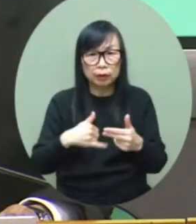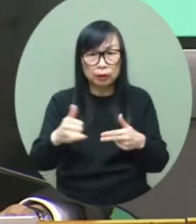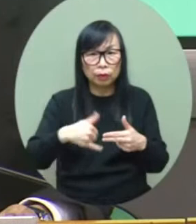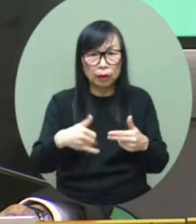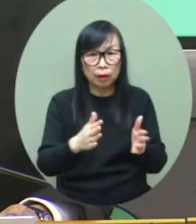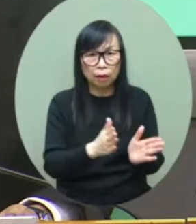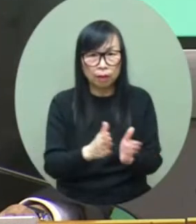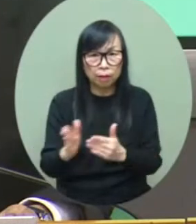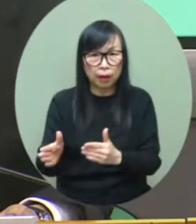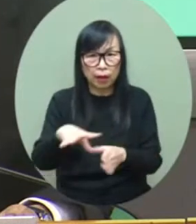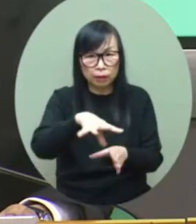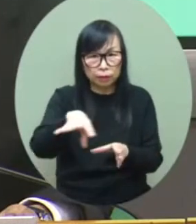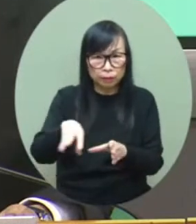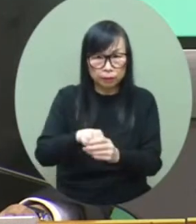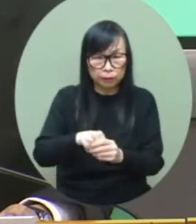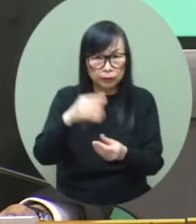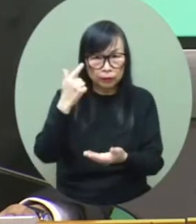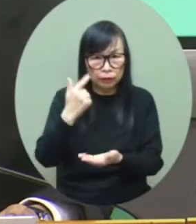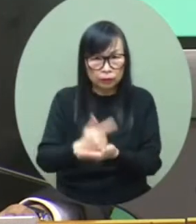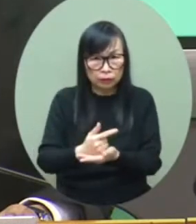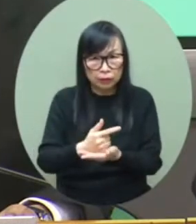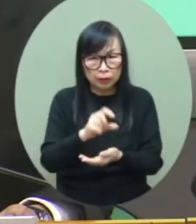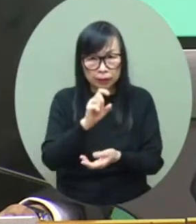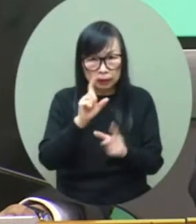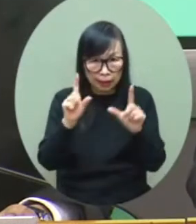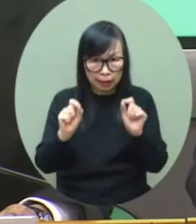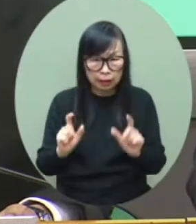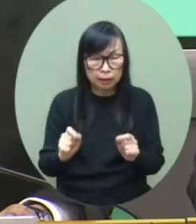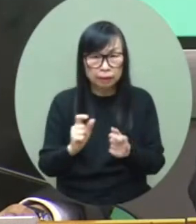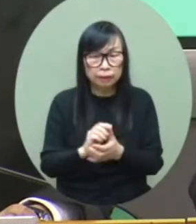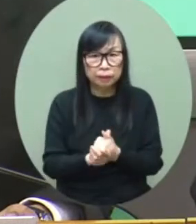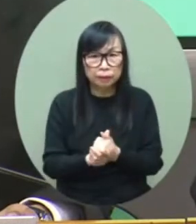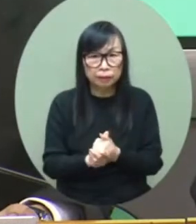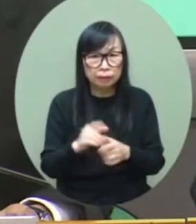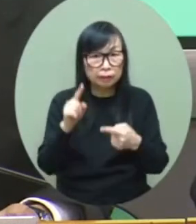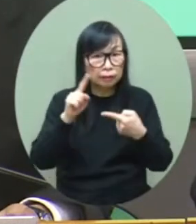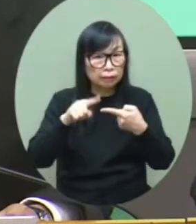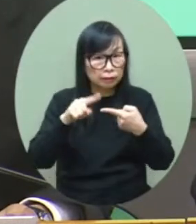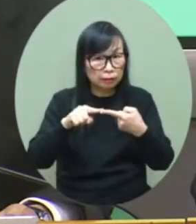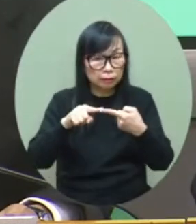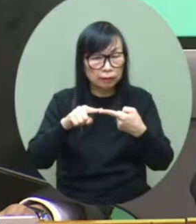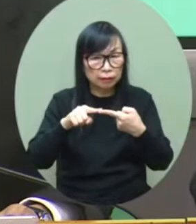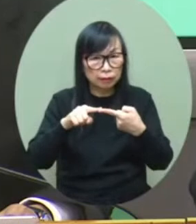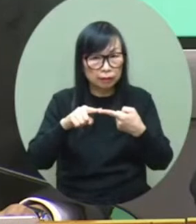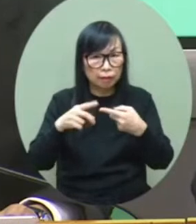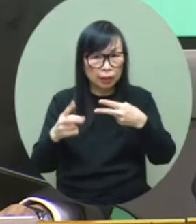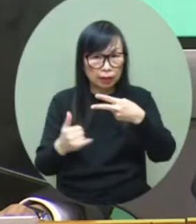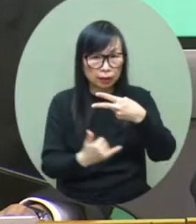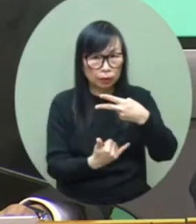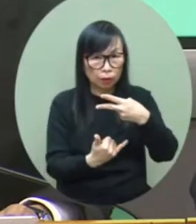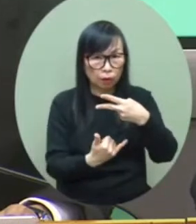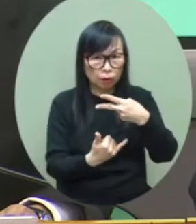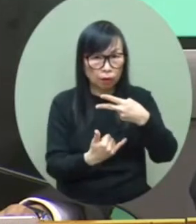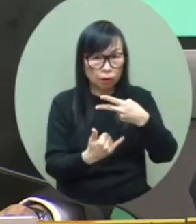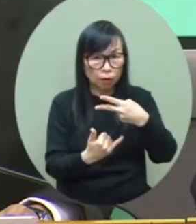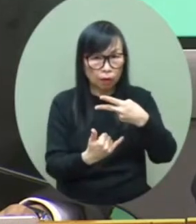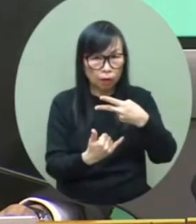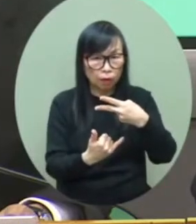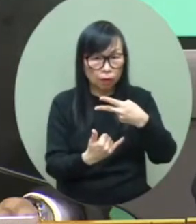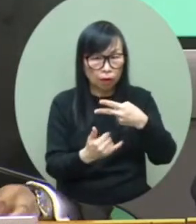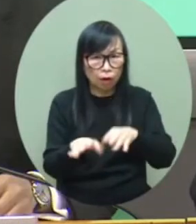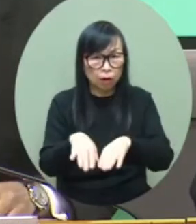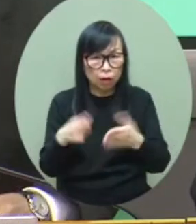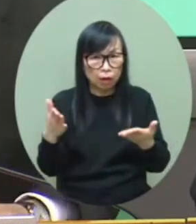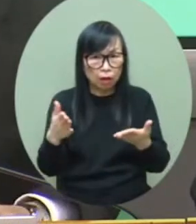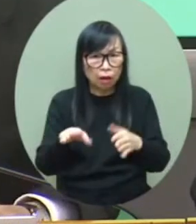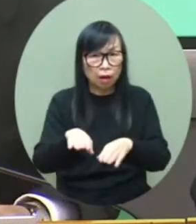now we now have the condition to resume full travel. I'd like to highlight a few points. Firstly,